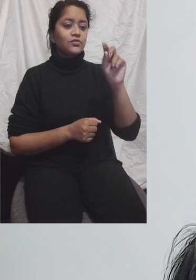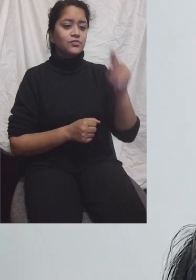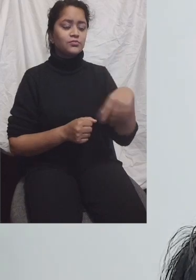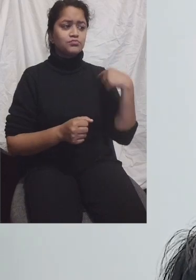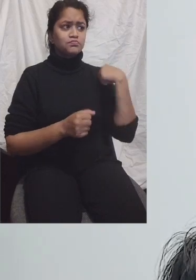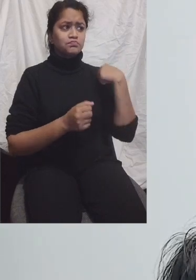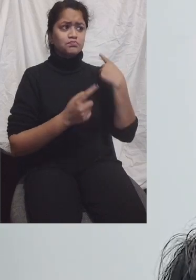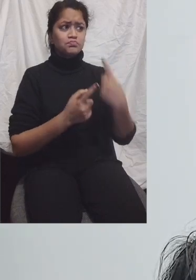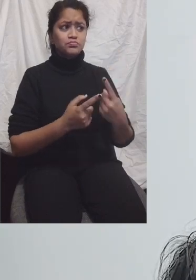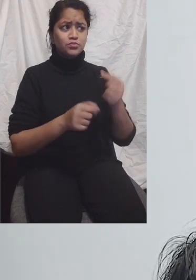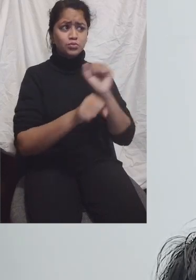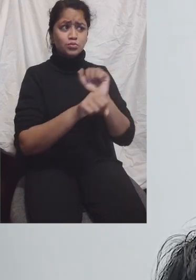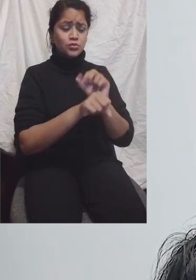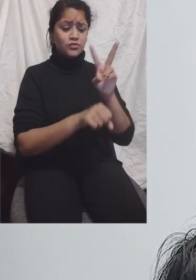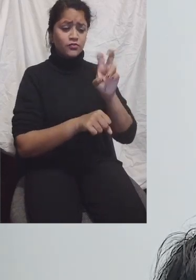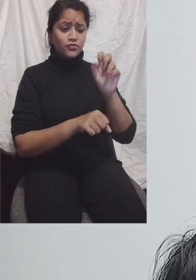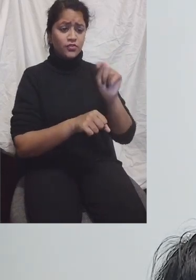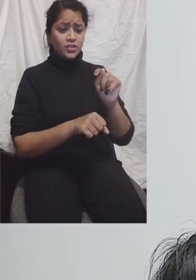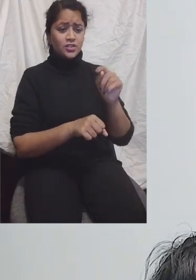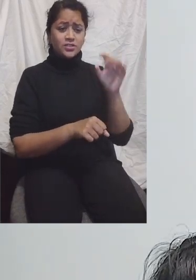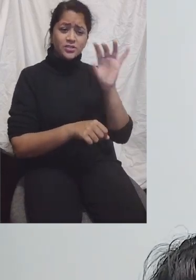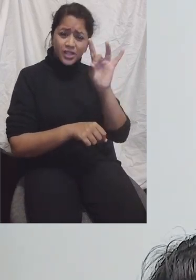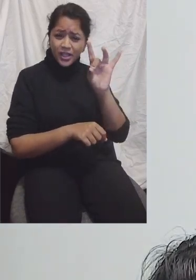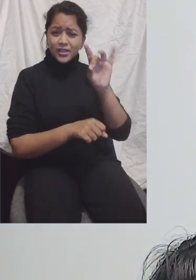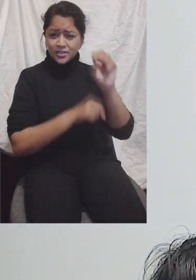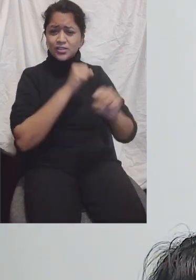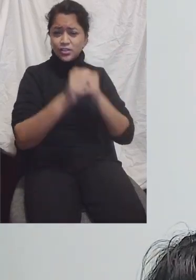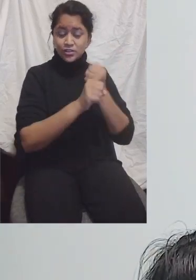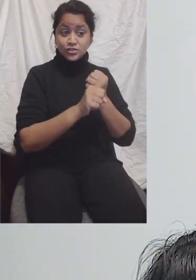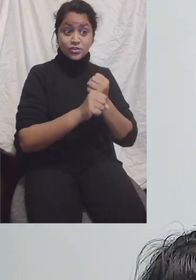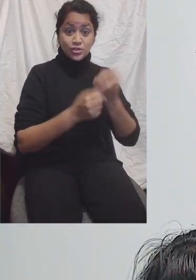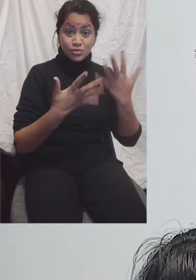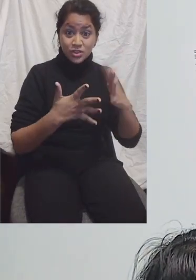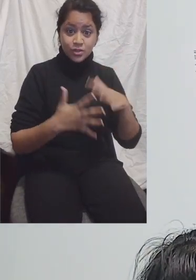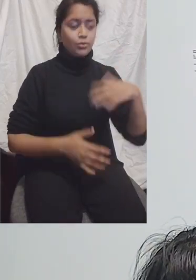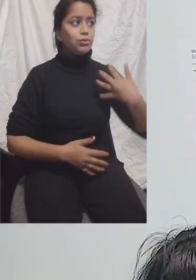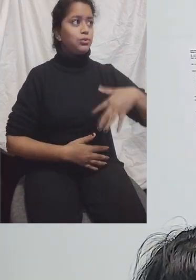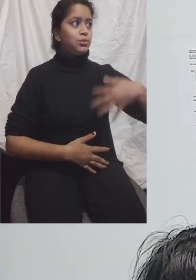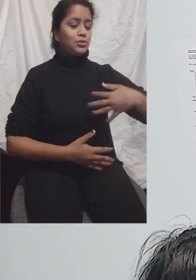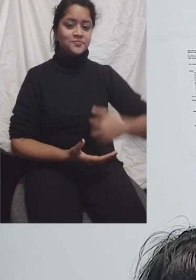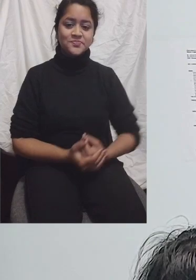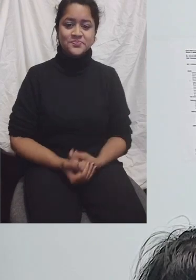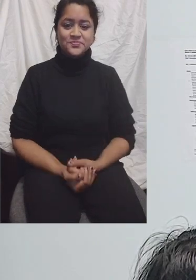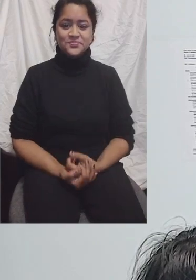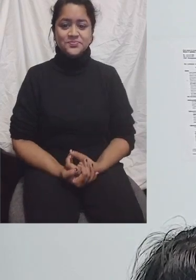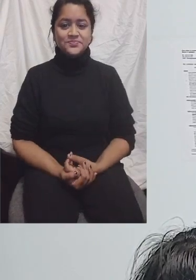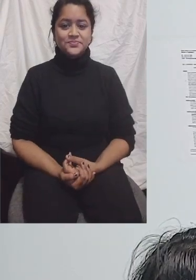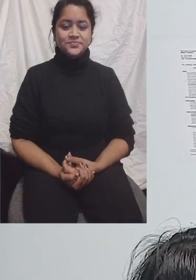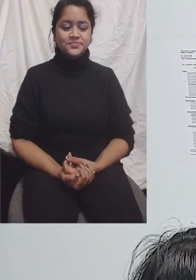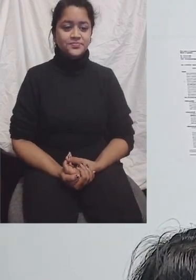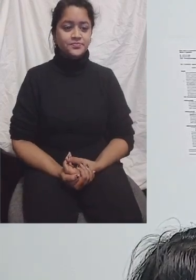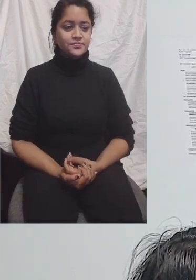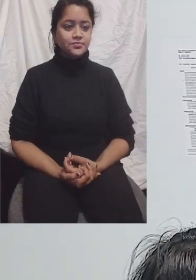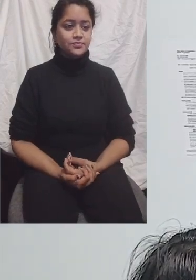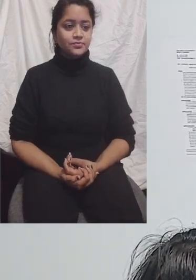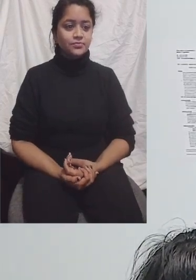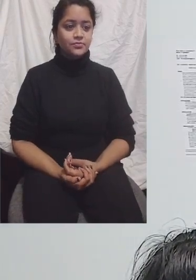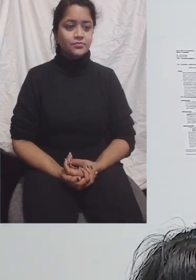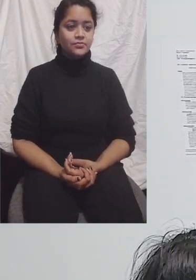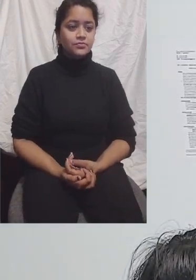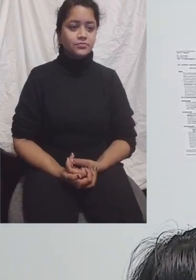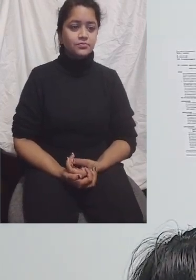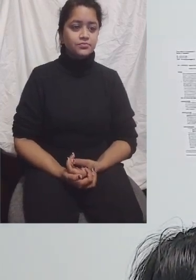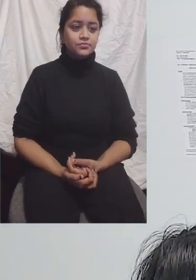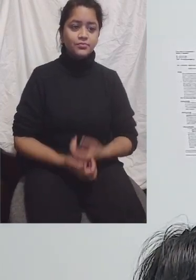Veterinary Clinic and Specialty Boarding here in Countryside, Savannah. I have been a vet now for about almost 8